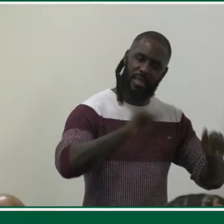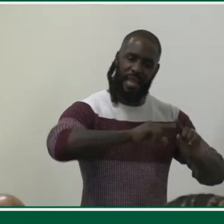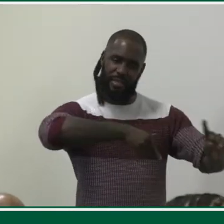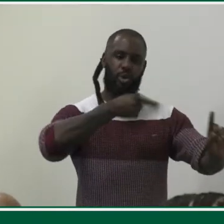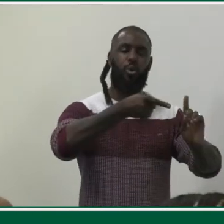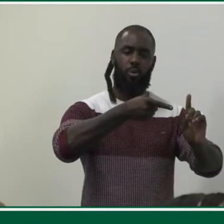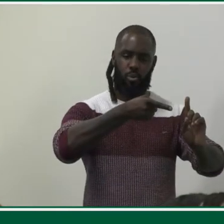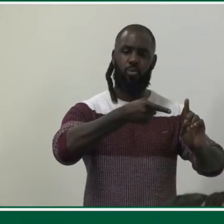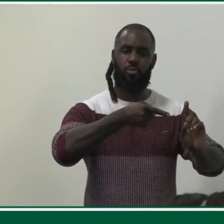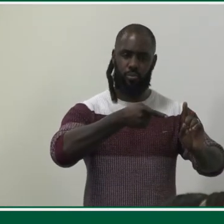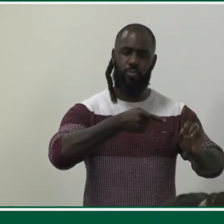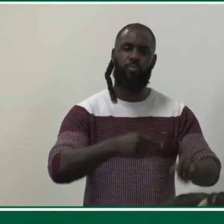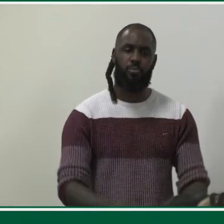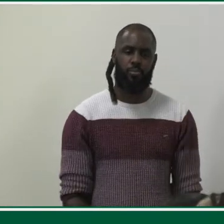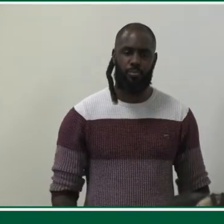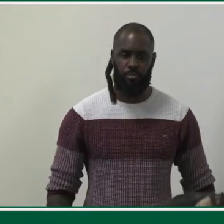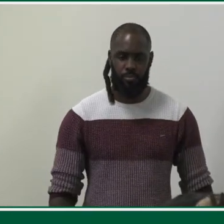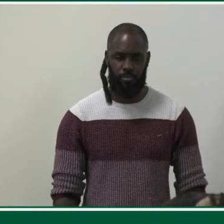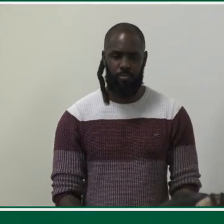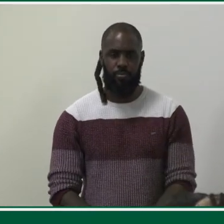graduates.